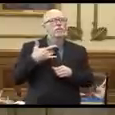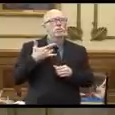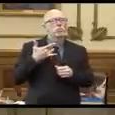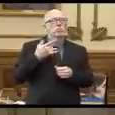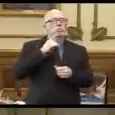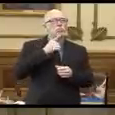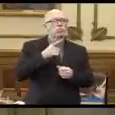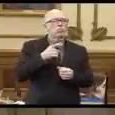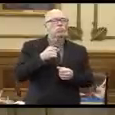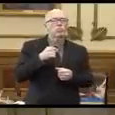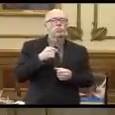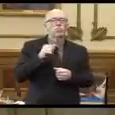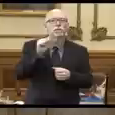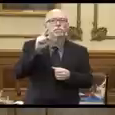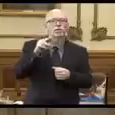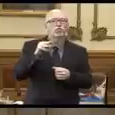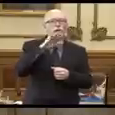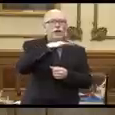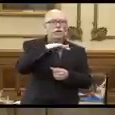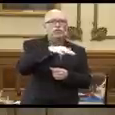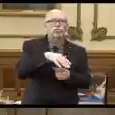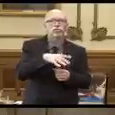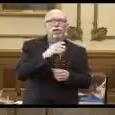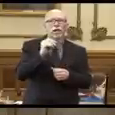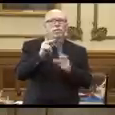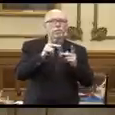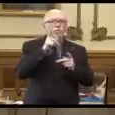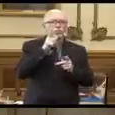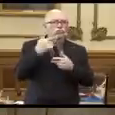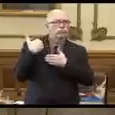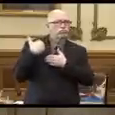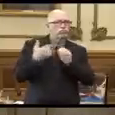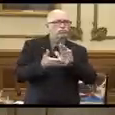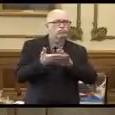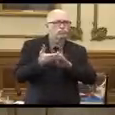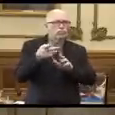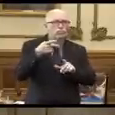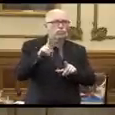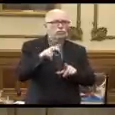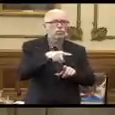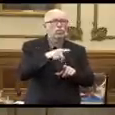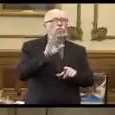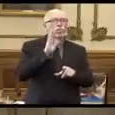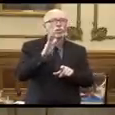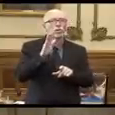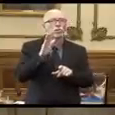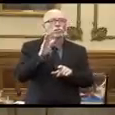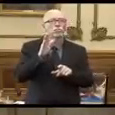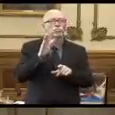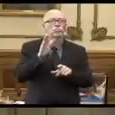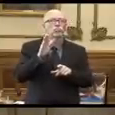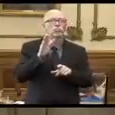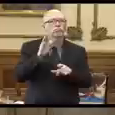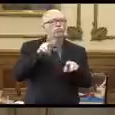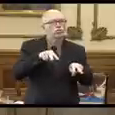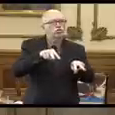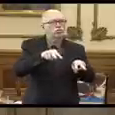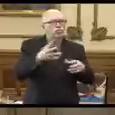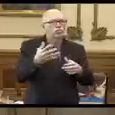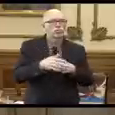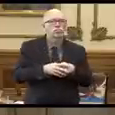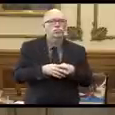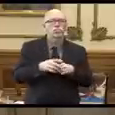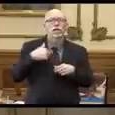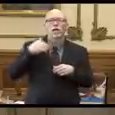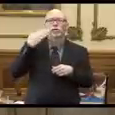that the administrators and those individuals that are running Purdue will be very much on top of that. I know